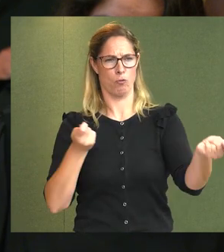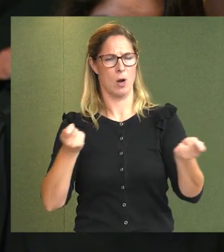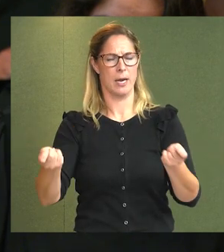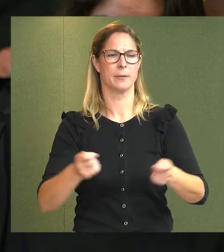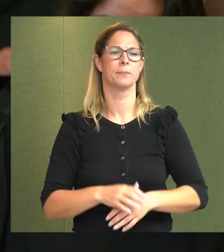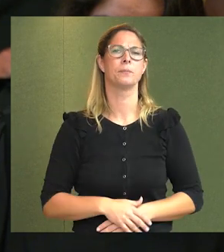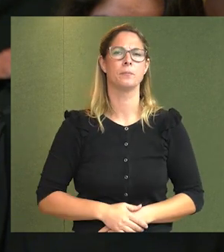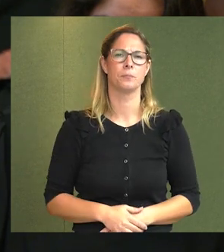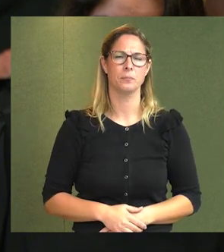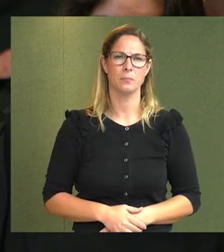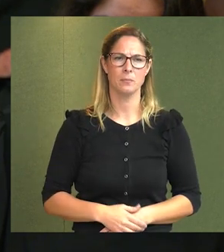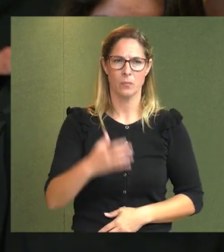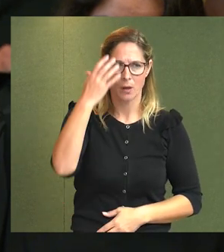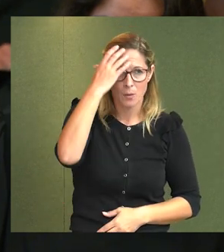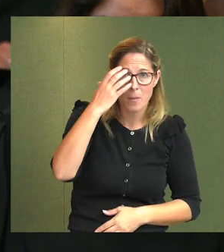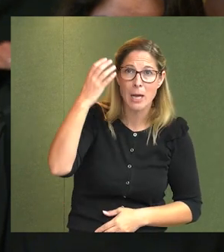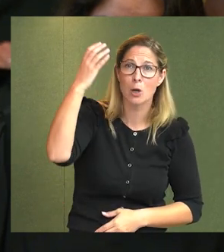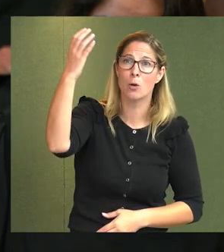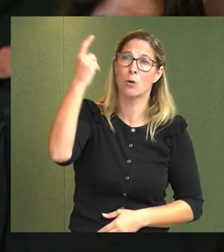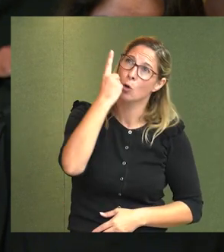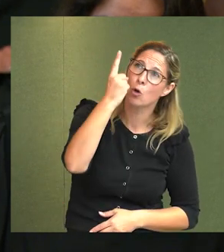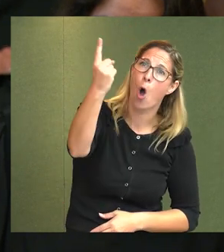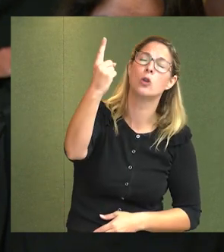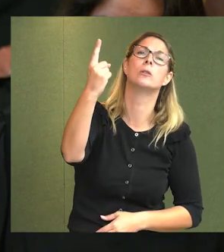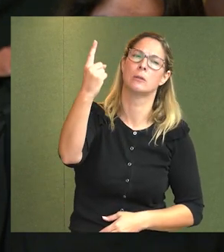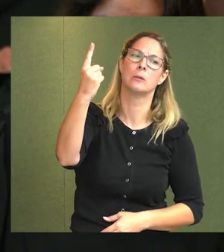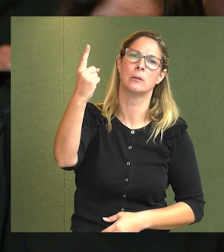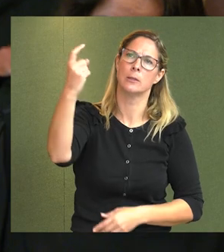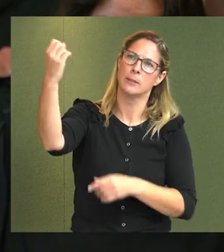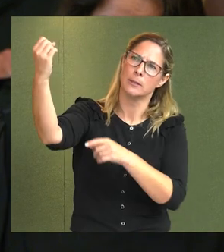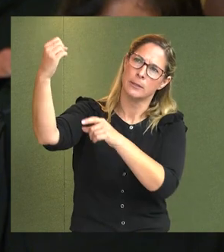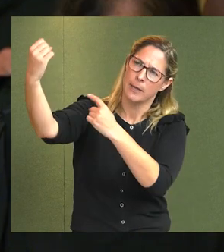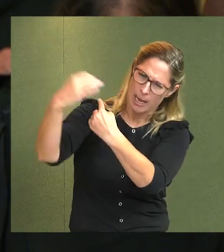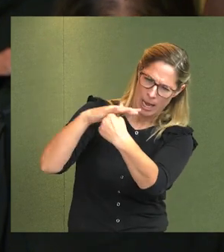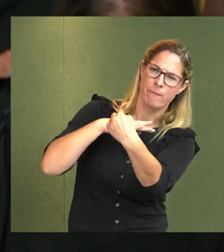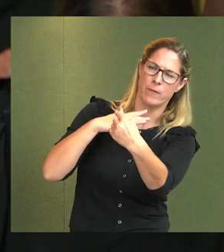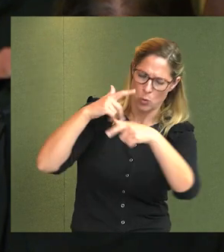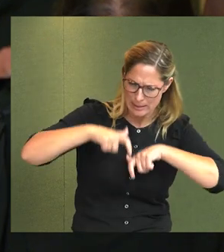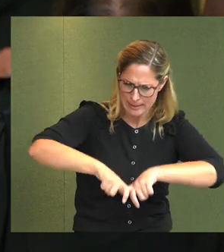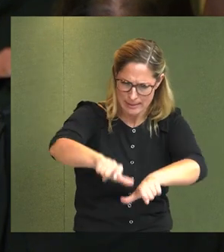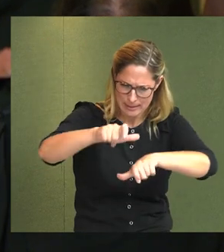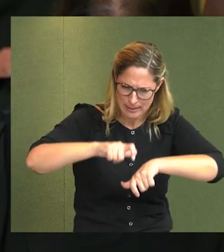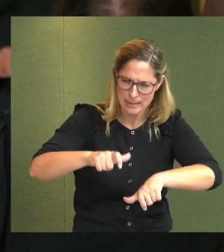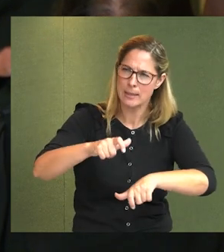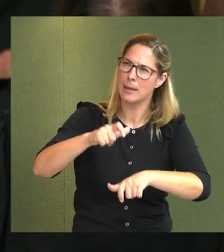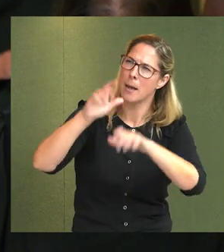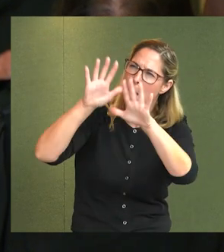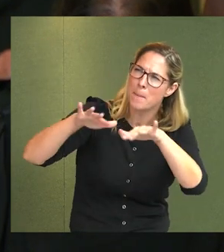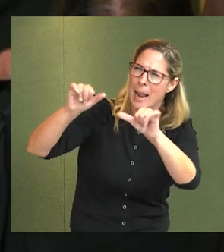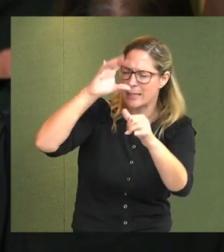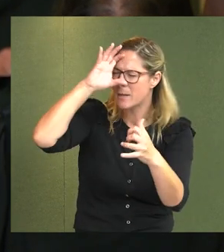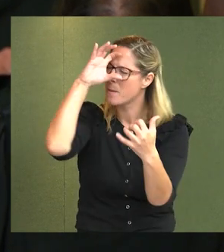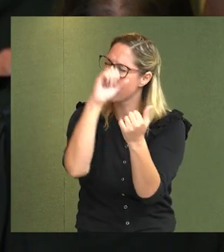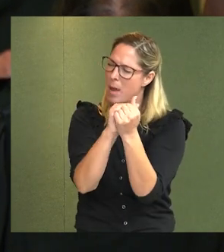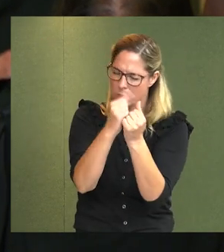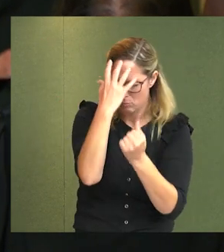May God, whose dominion is an everlasting dominion, bless the memory of our Sovereign Lady Queen Elizabeth and